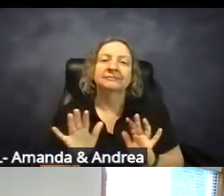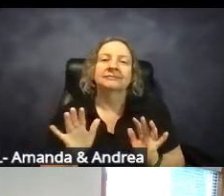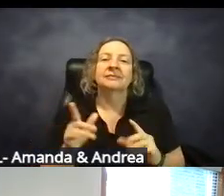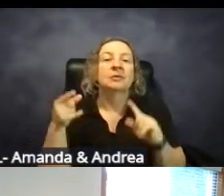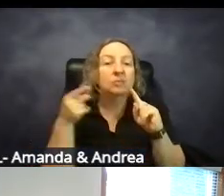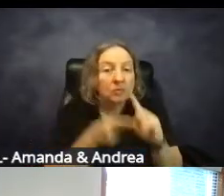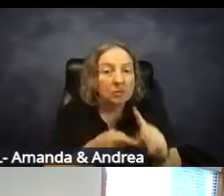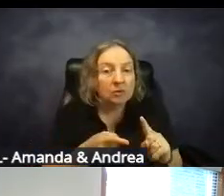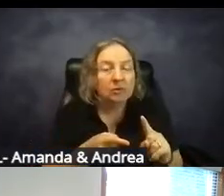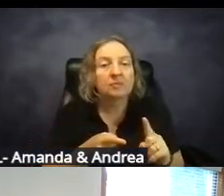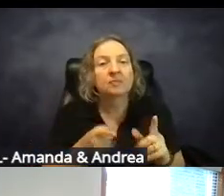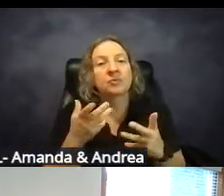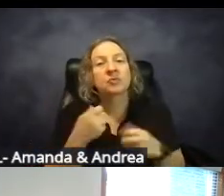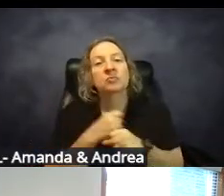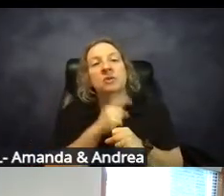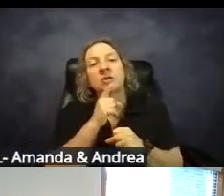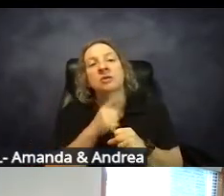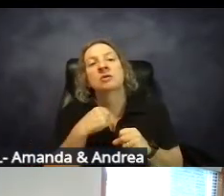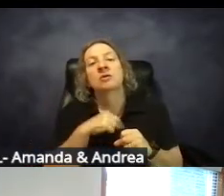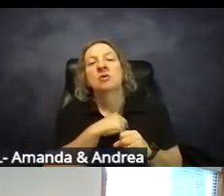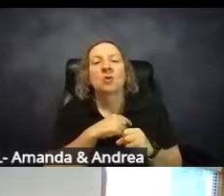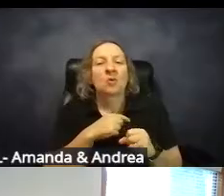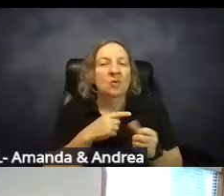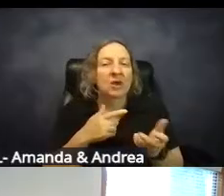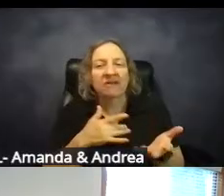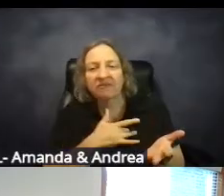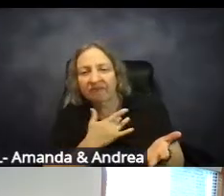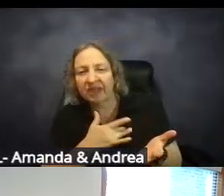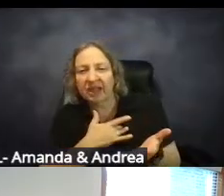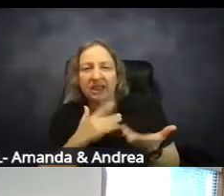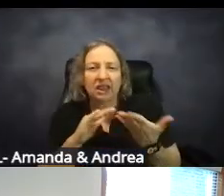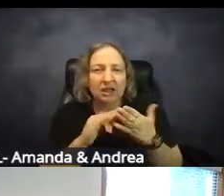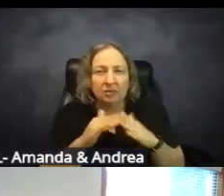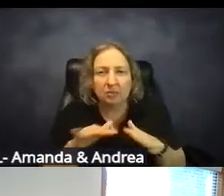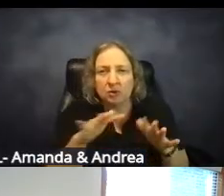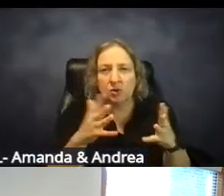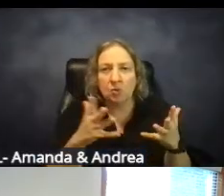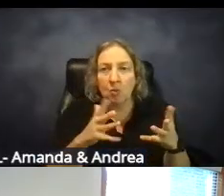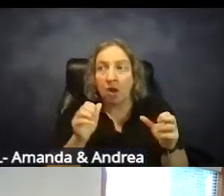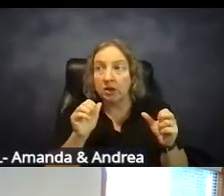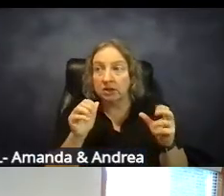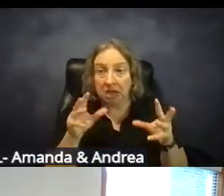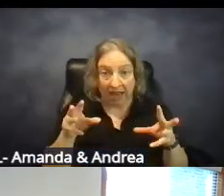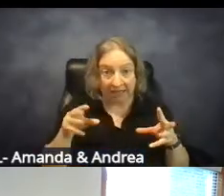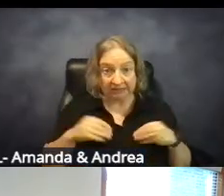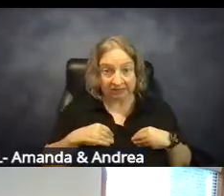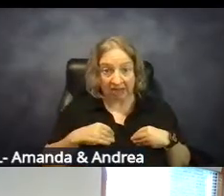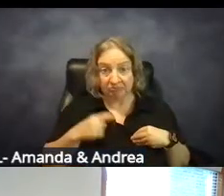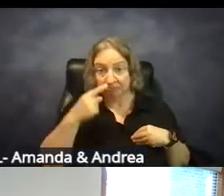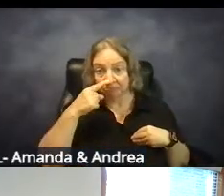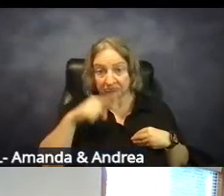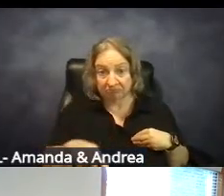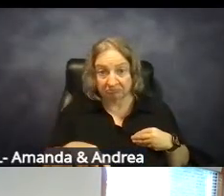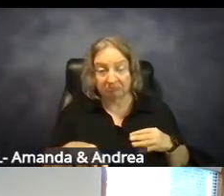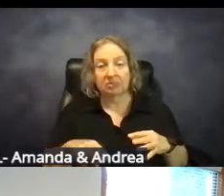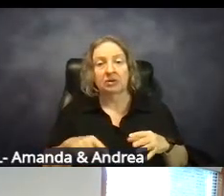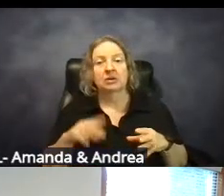sure that we get the sense of the community of what's acceptable, so we can put in